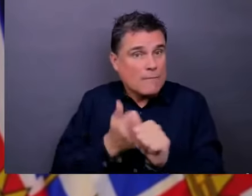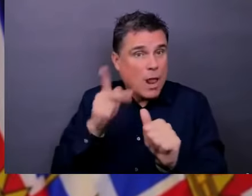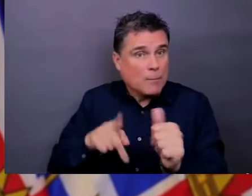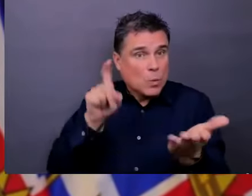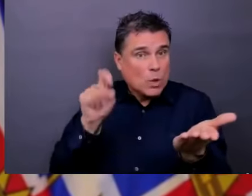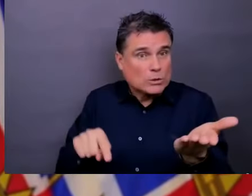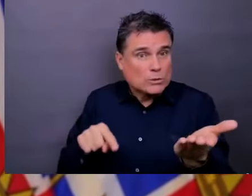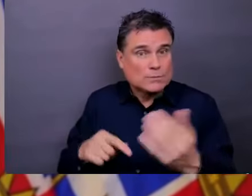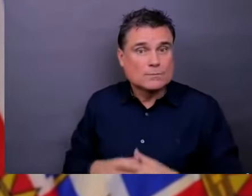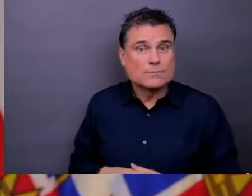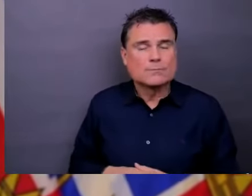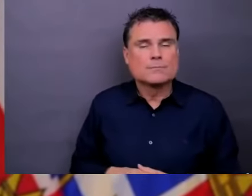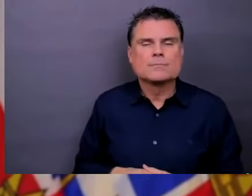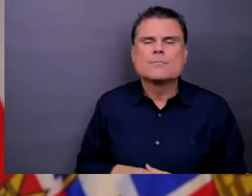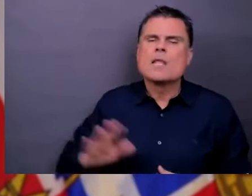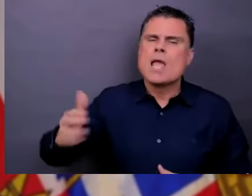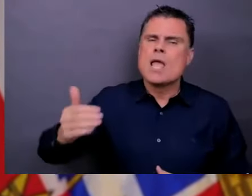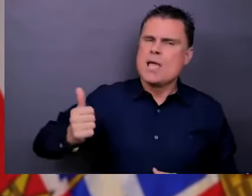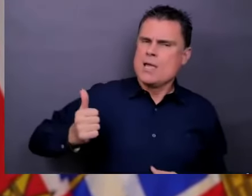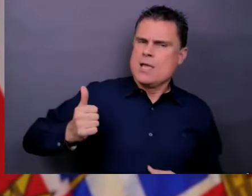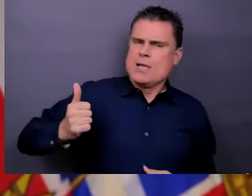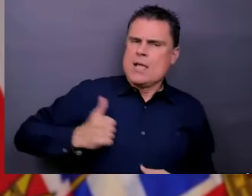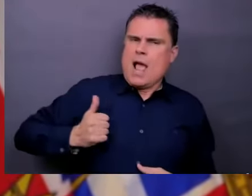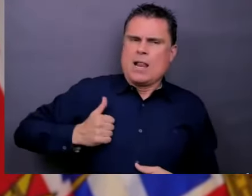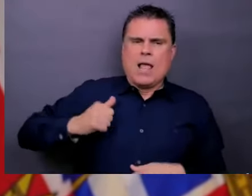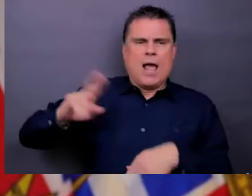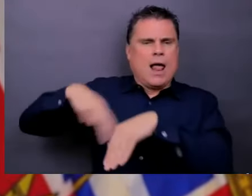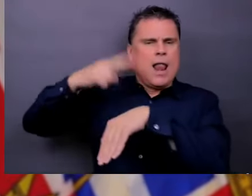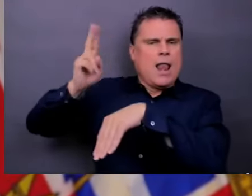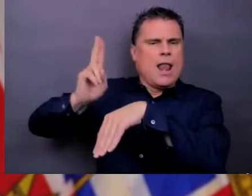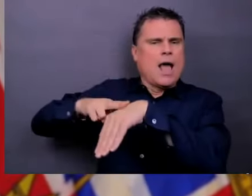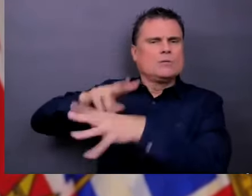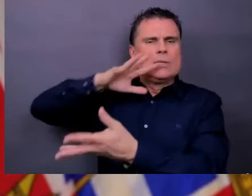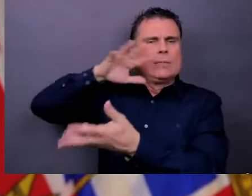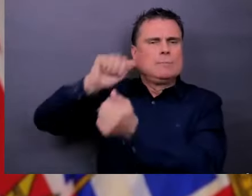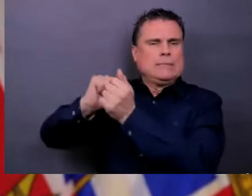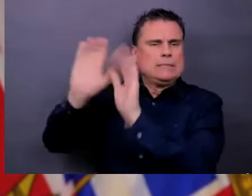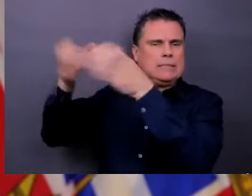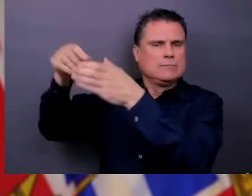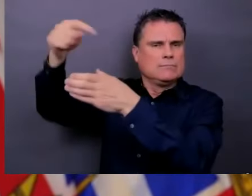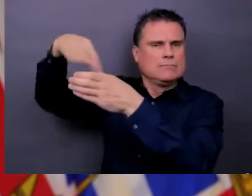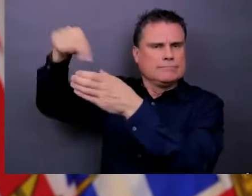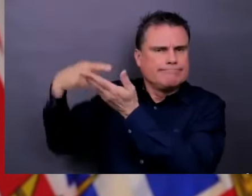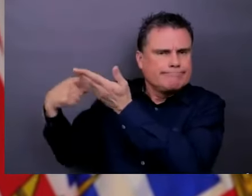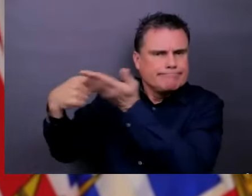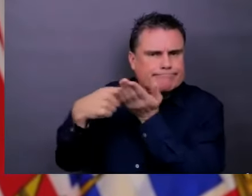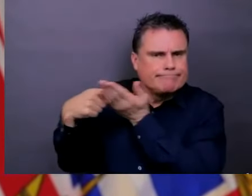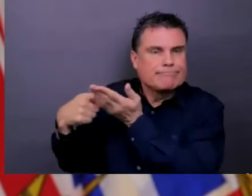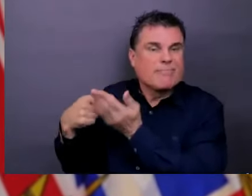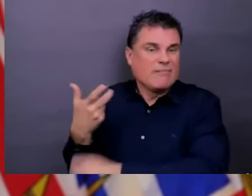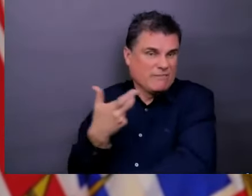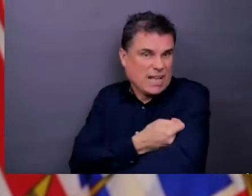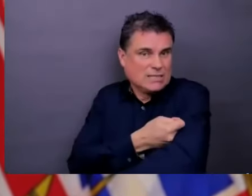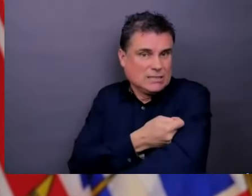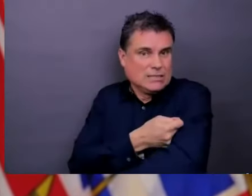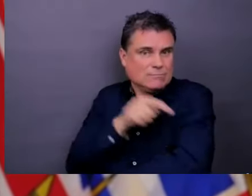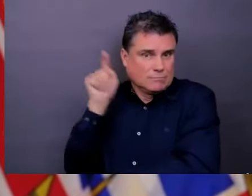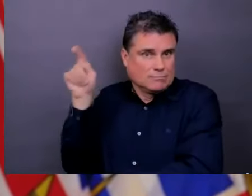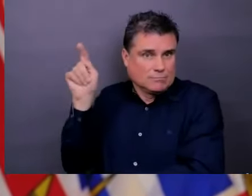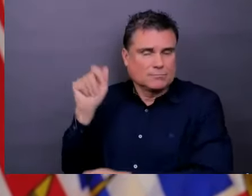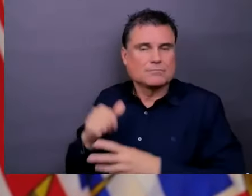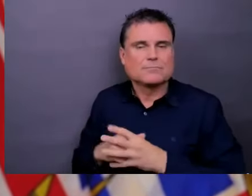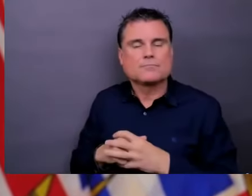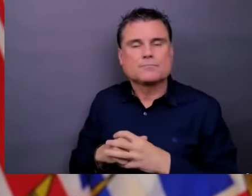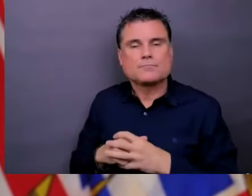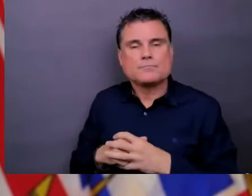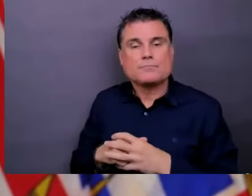on Immunizations is recommending that racialized Canadians disproportionately affected by COVID-19 and essential workers who can't work virtually be put